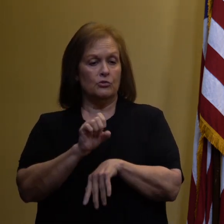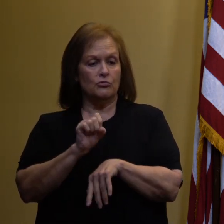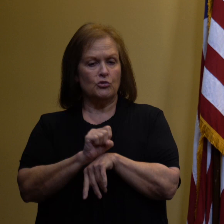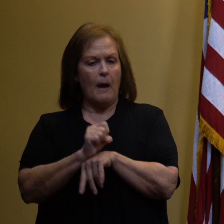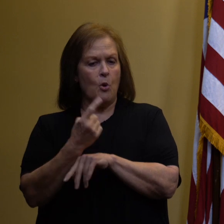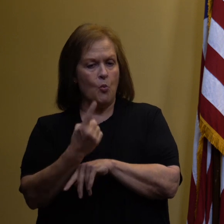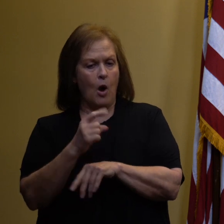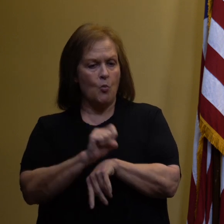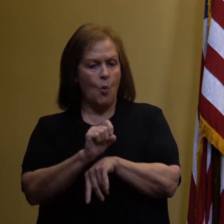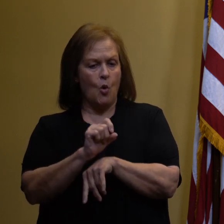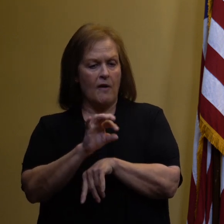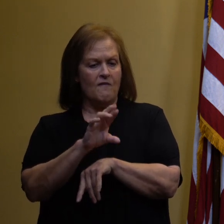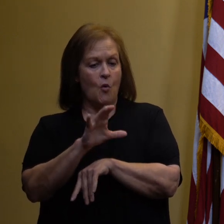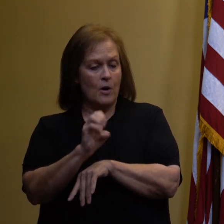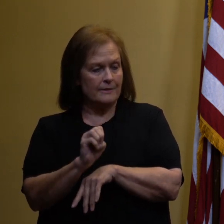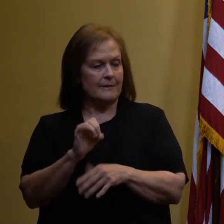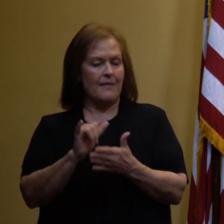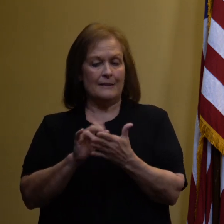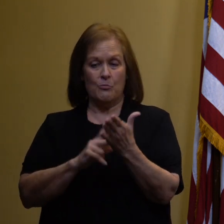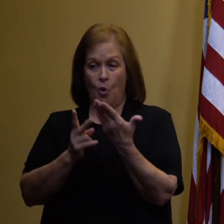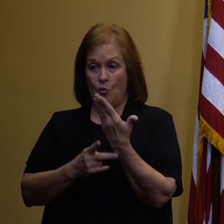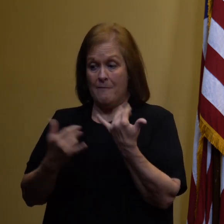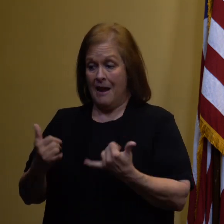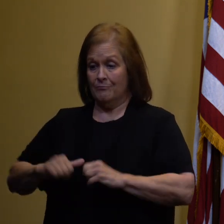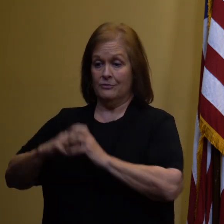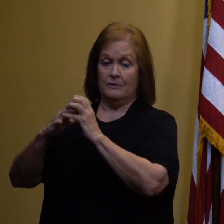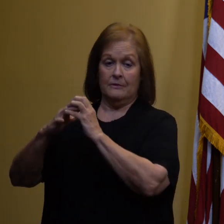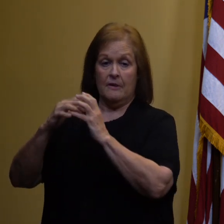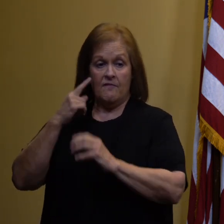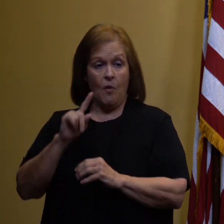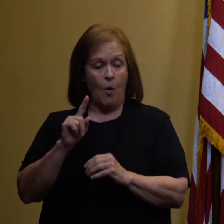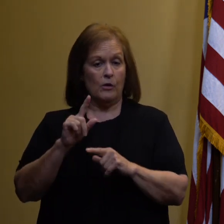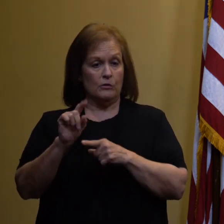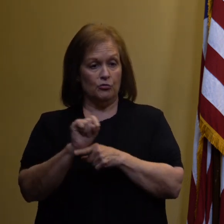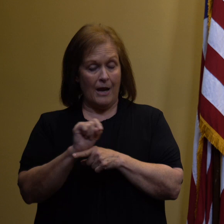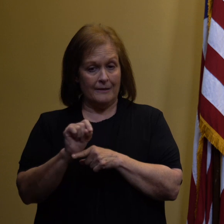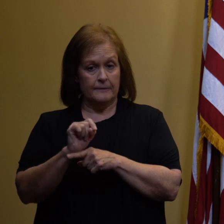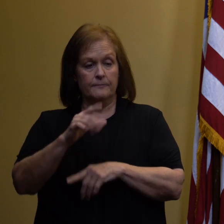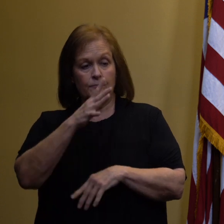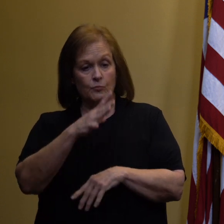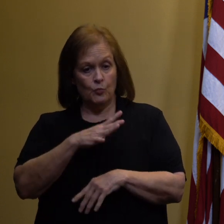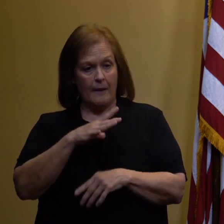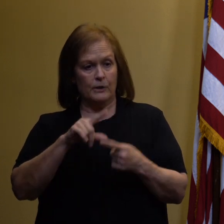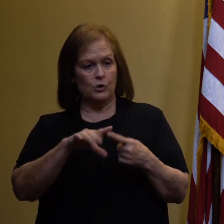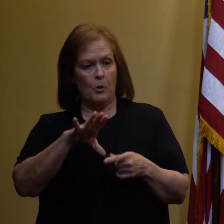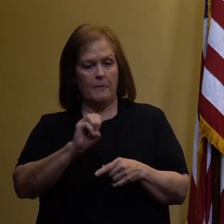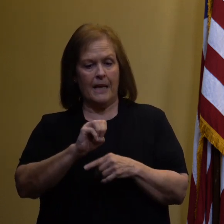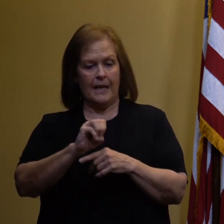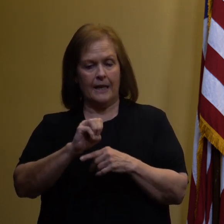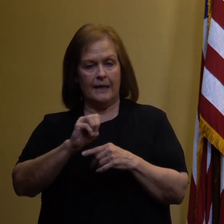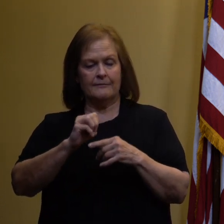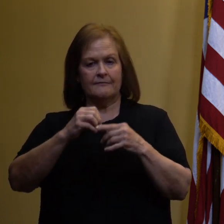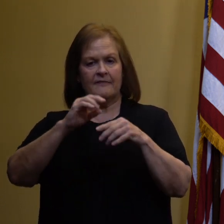1, Office of Workforce, is standing up a program right now specifically for training women to be linesmen,